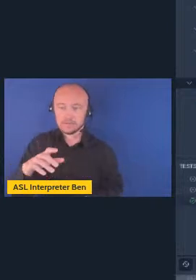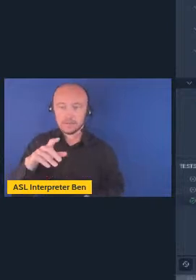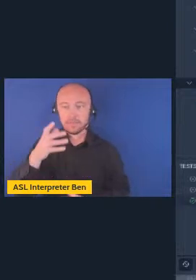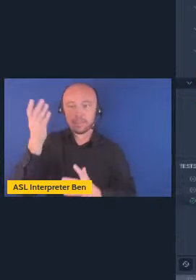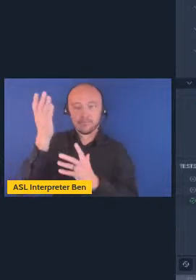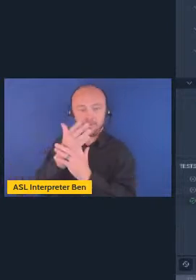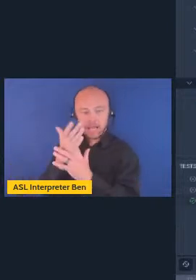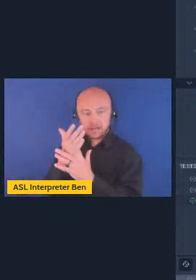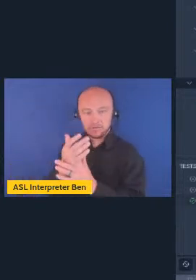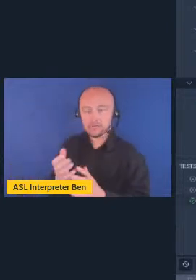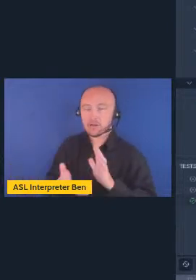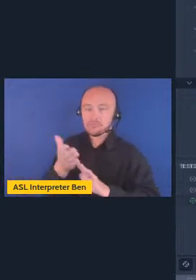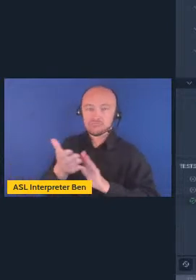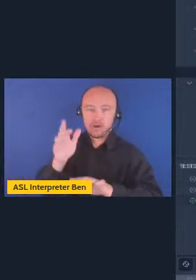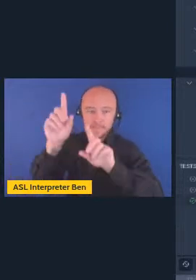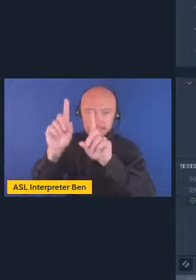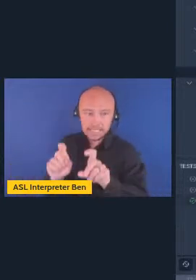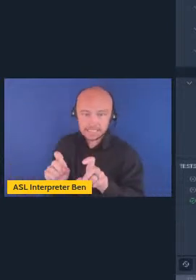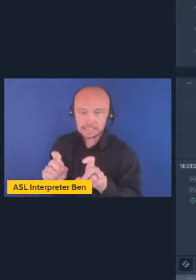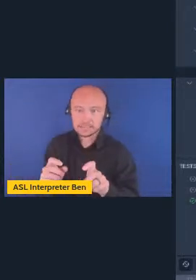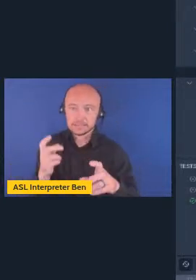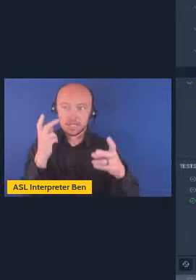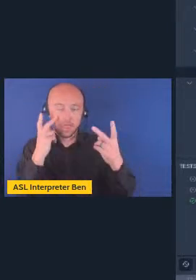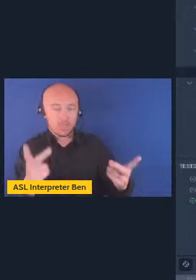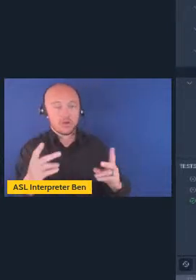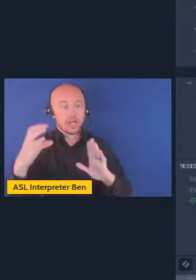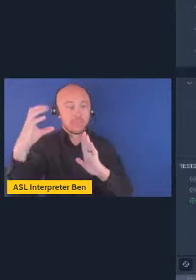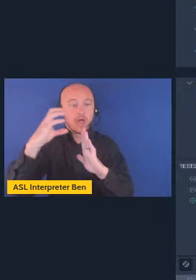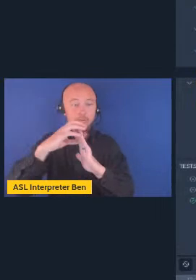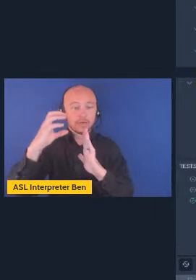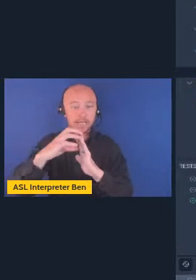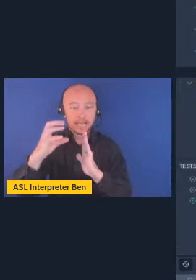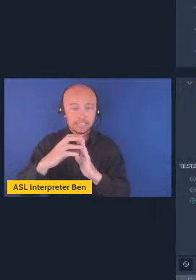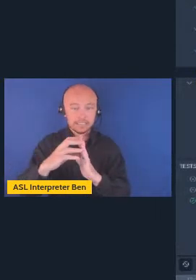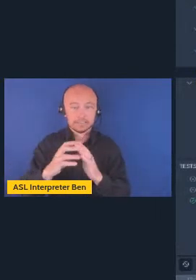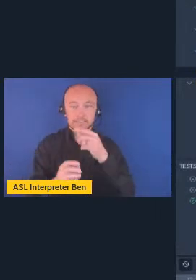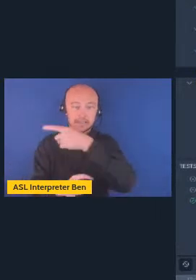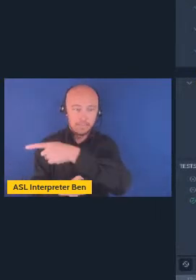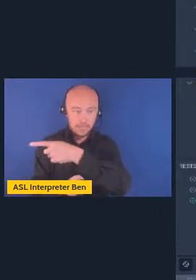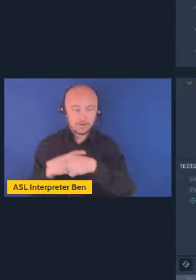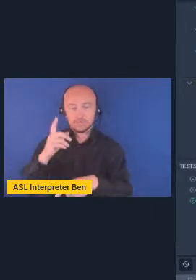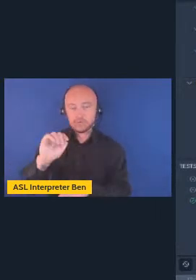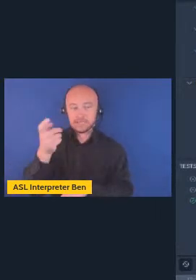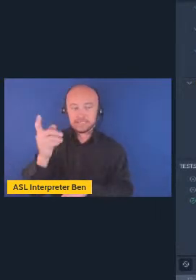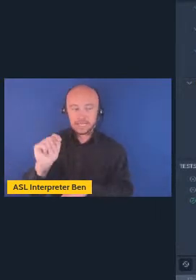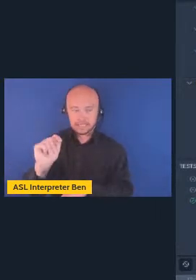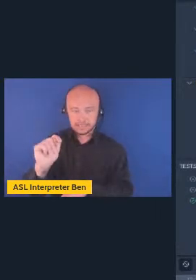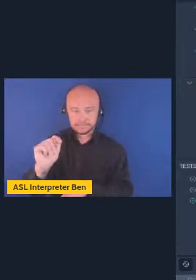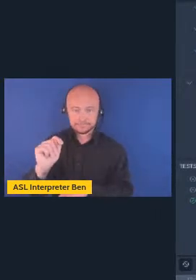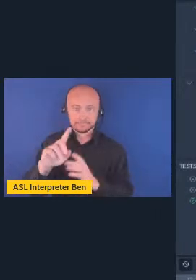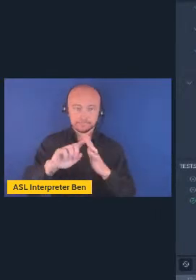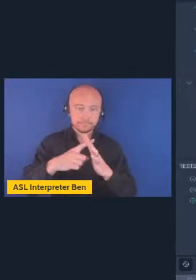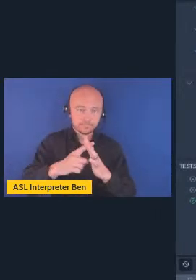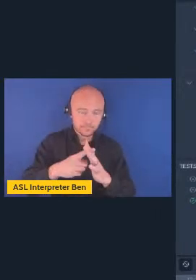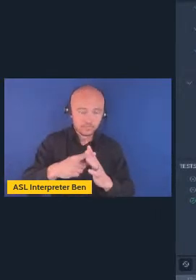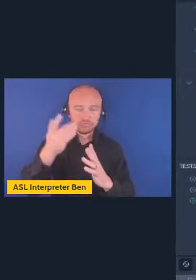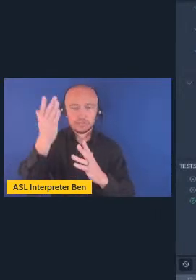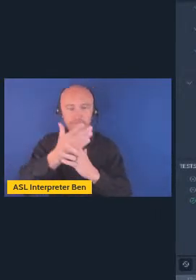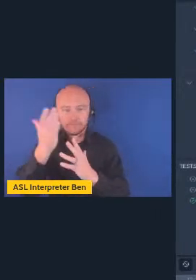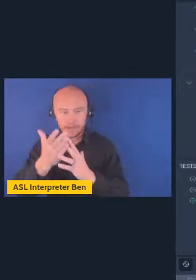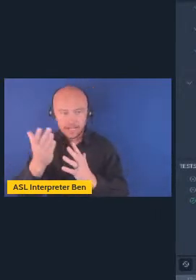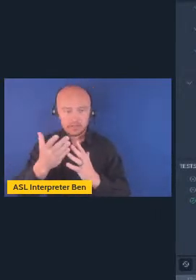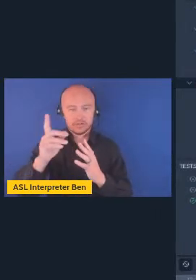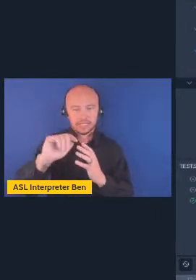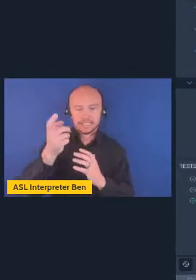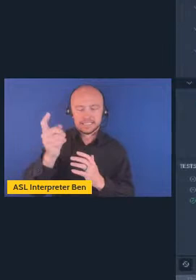I'm going to run this test. Now I can look at the uppercase, and I see I have the file, and it has the text here. I can have the origin, I have the file, and the text